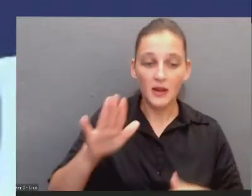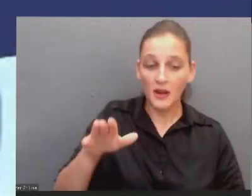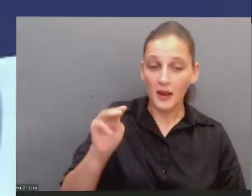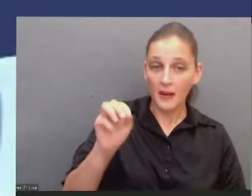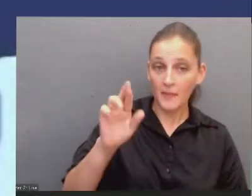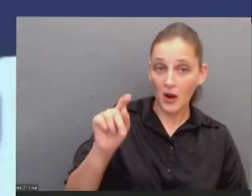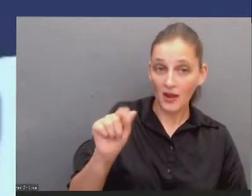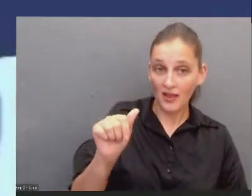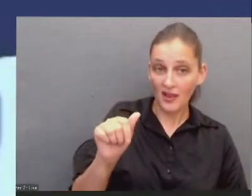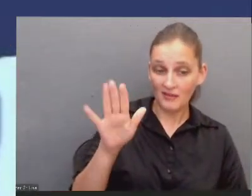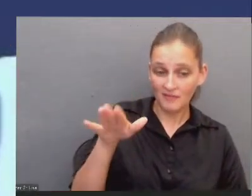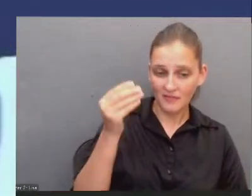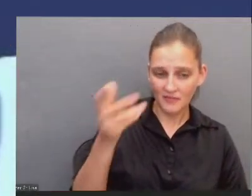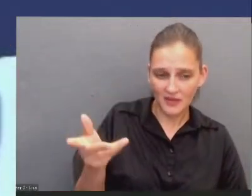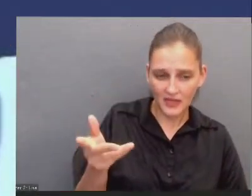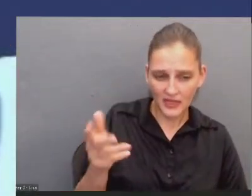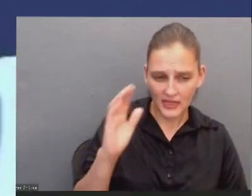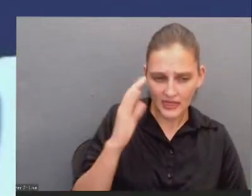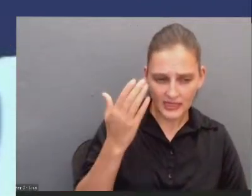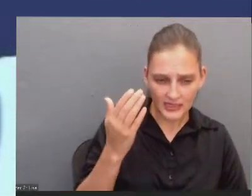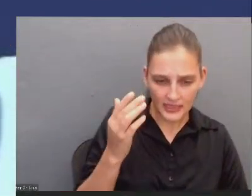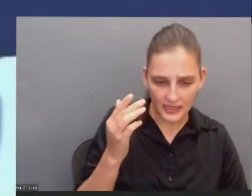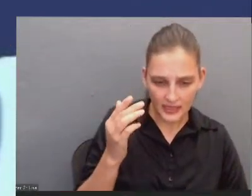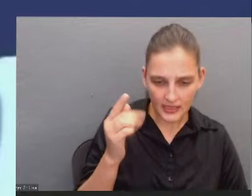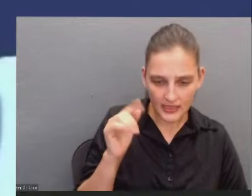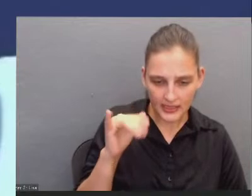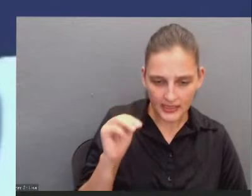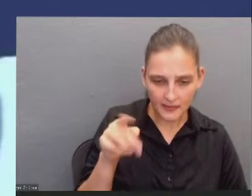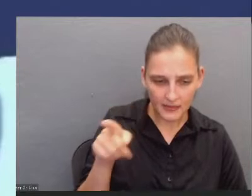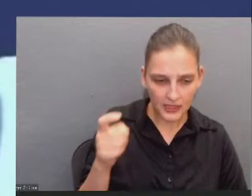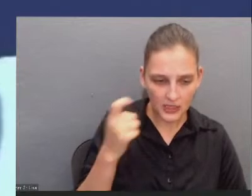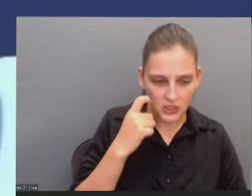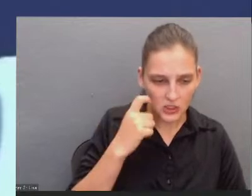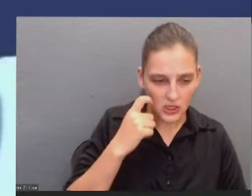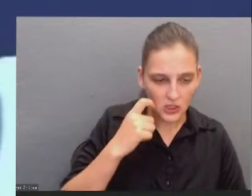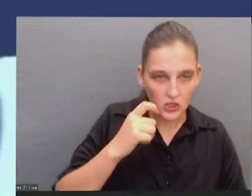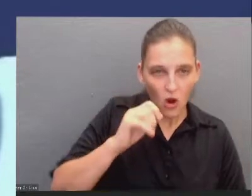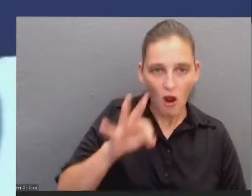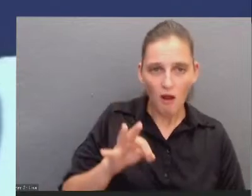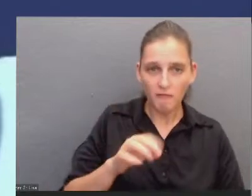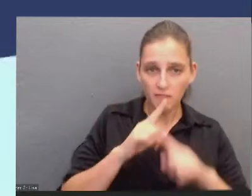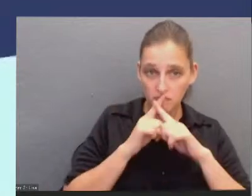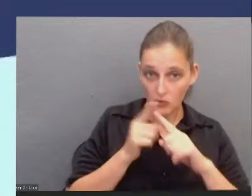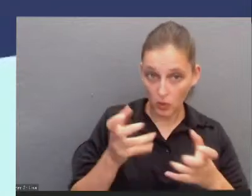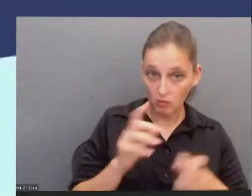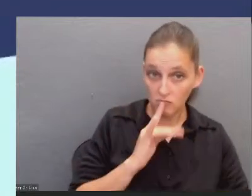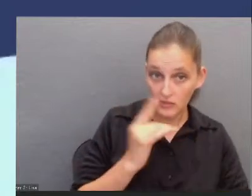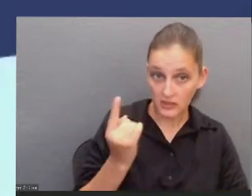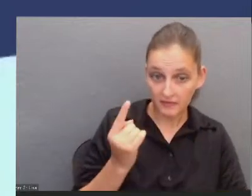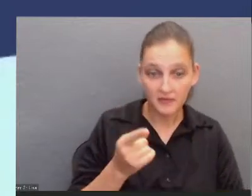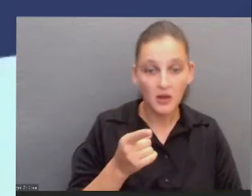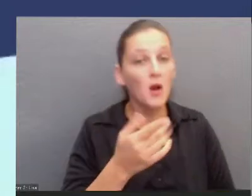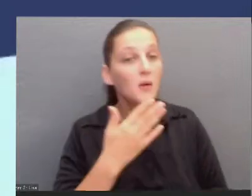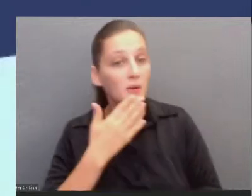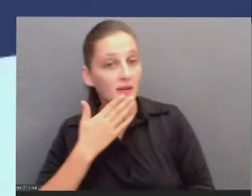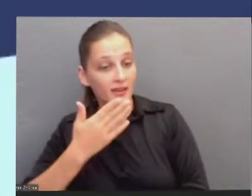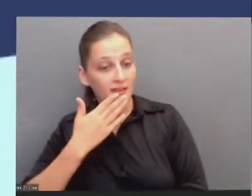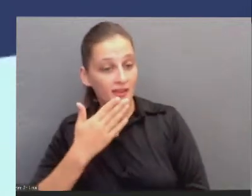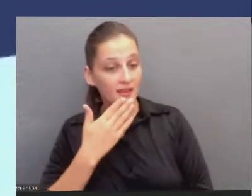quick, it looked like Tim turned off his mute, and I don't know if Tim was trying to say something. Oh, thank you very much, Mr.